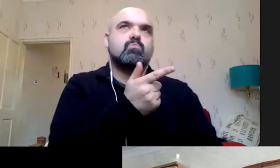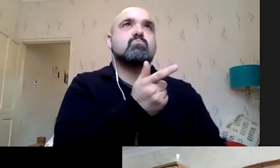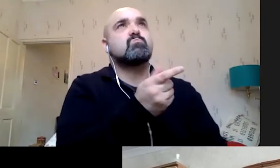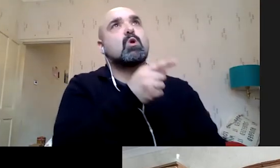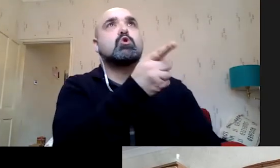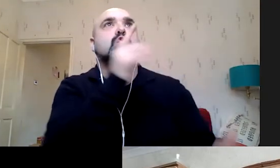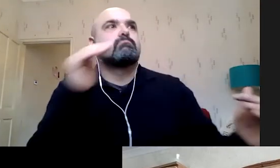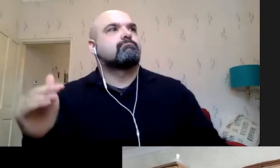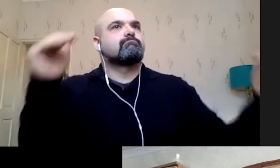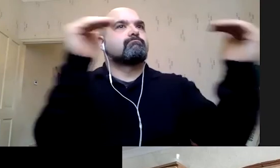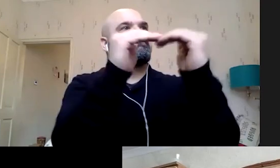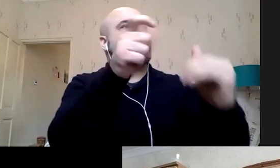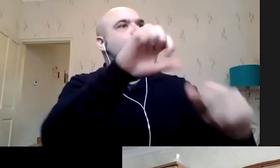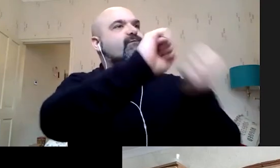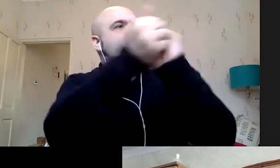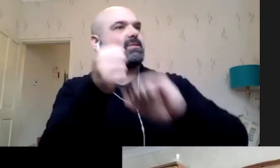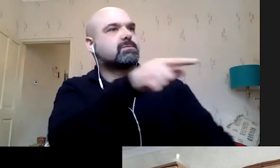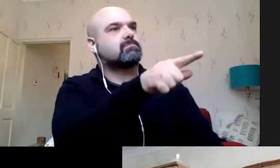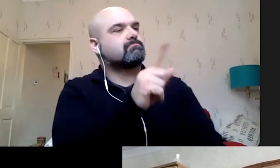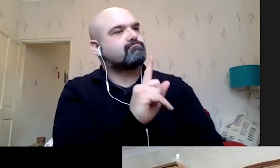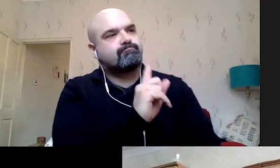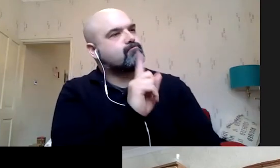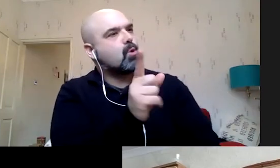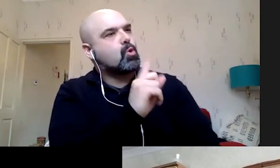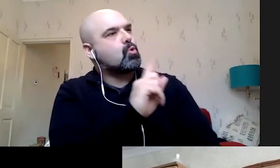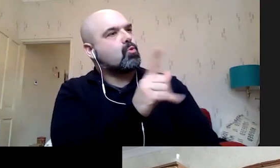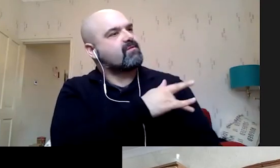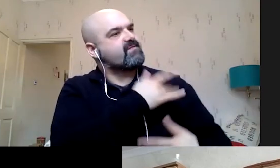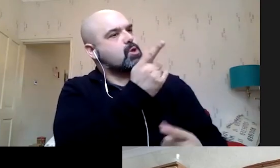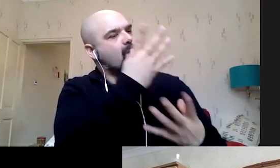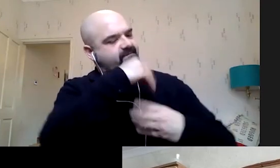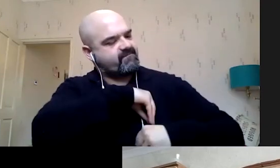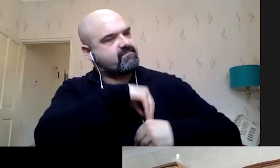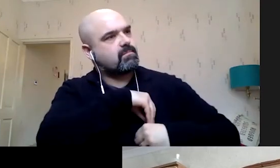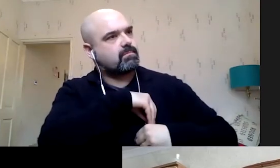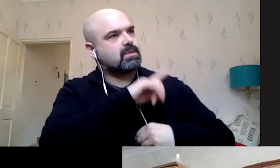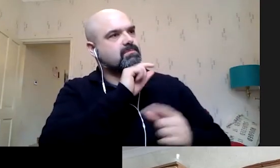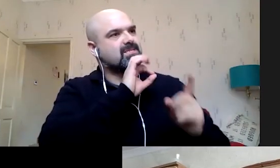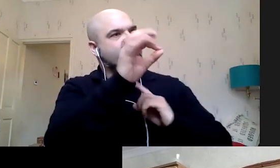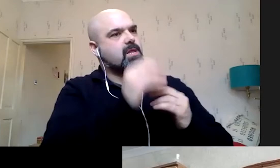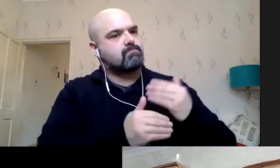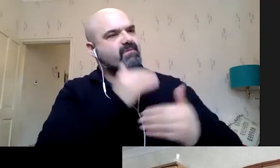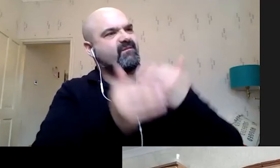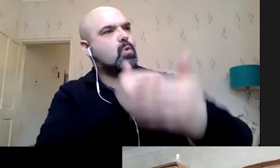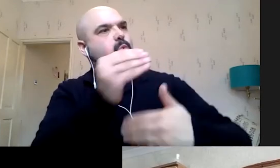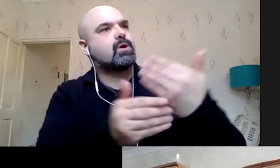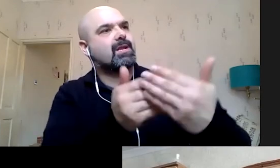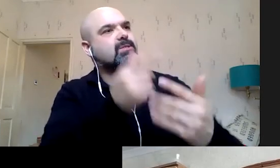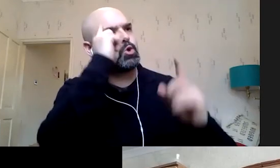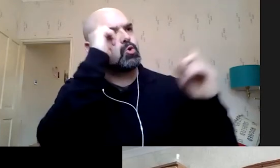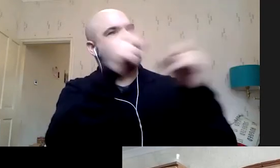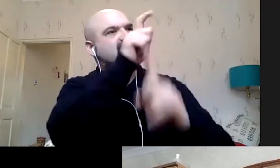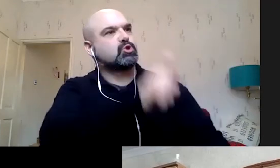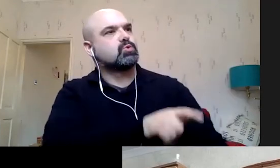on a par with all your friends? I mean, you know, what's the sort of feeling that you get, particularly going forward? And as you know, as a university